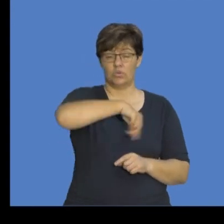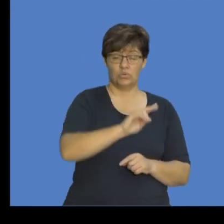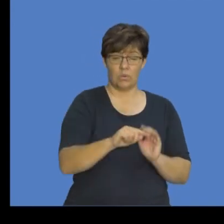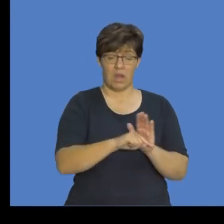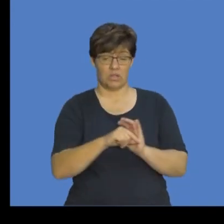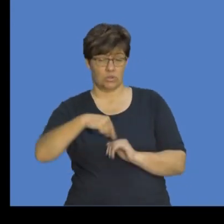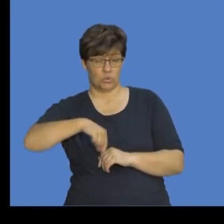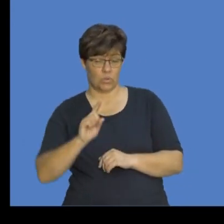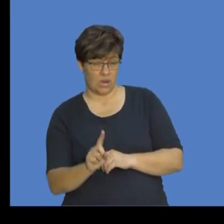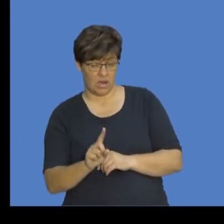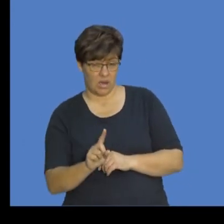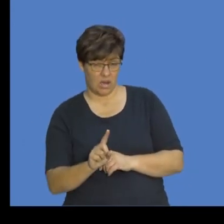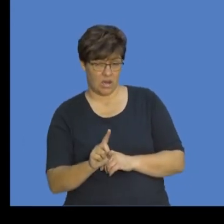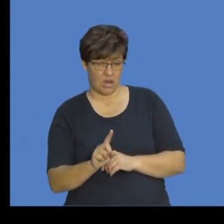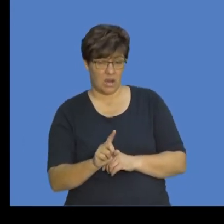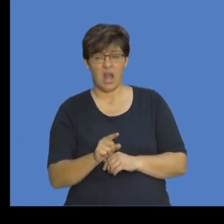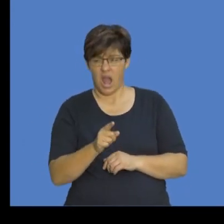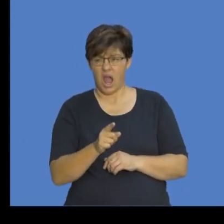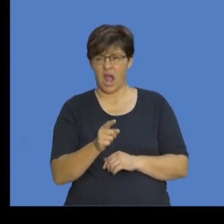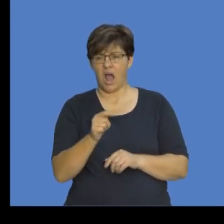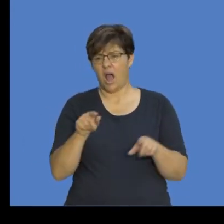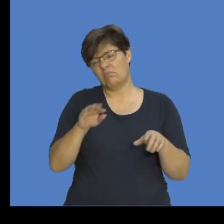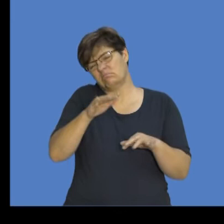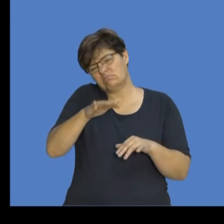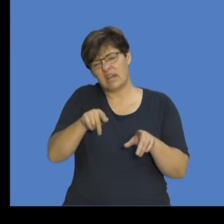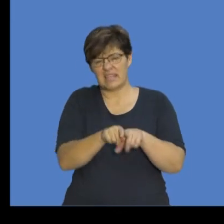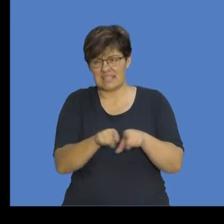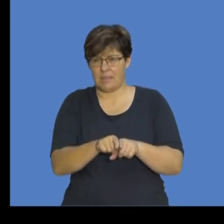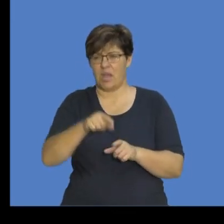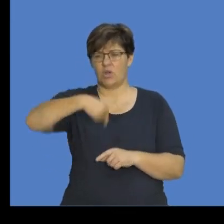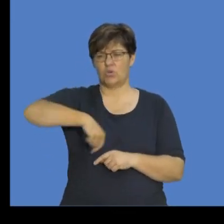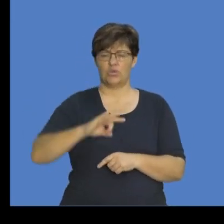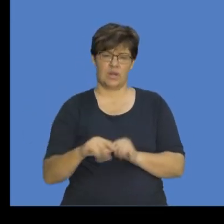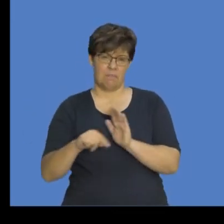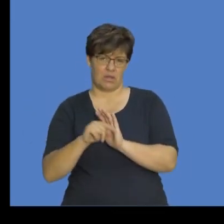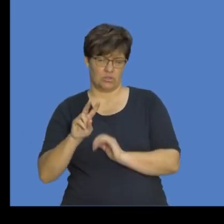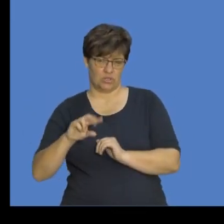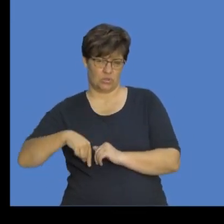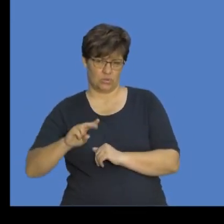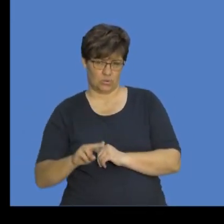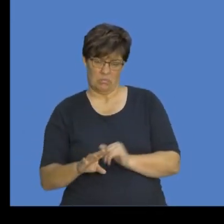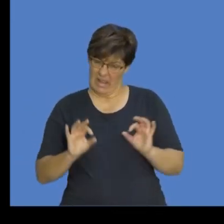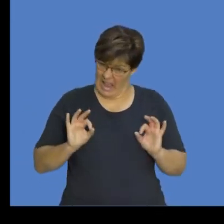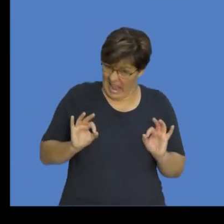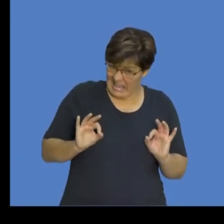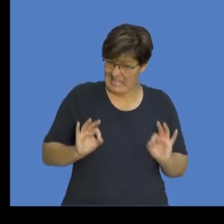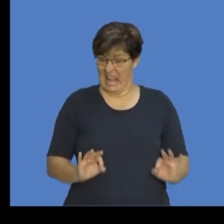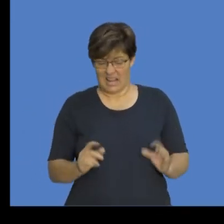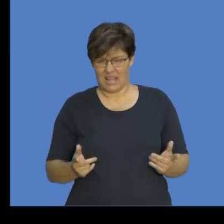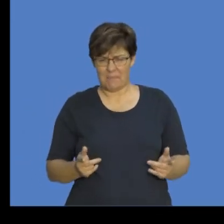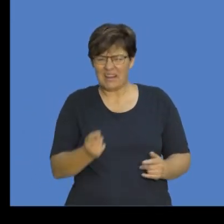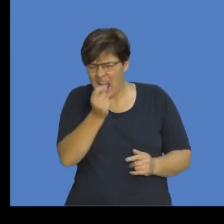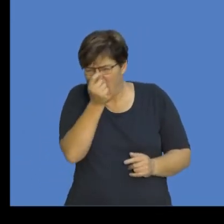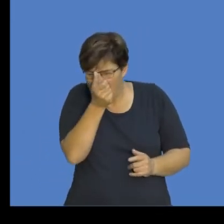Q1 is approximately Q3 minus Q2. This does not have to be exactly exactly the same,